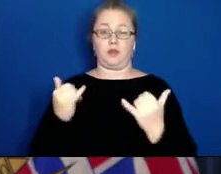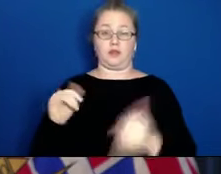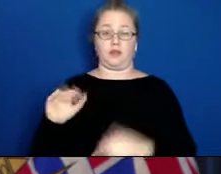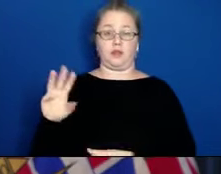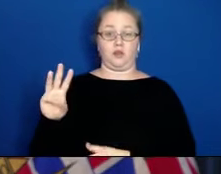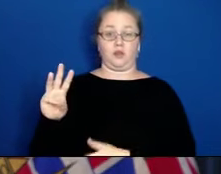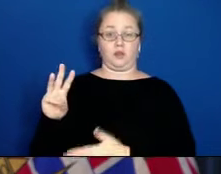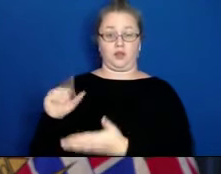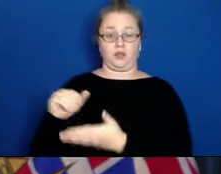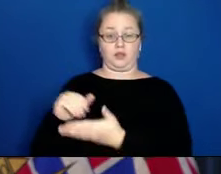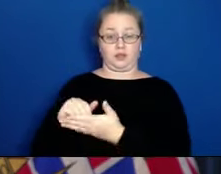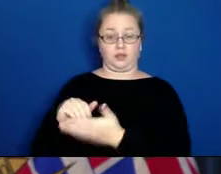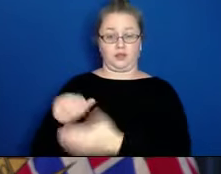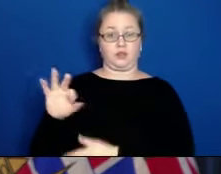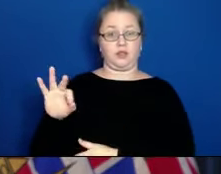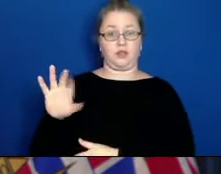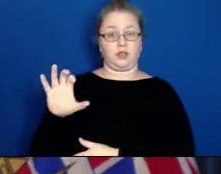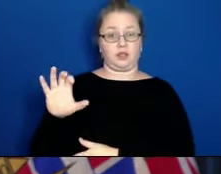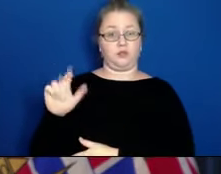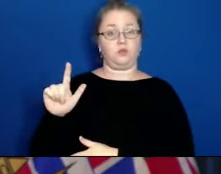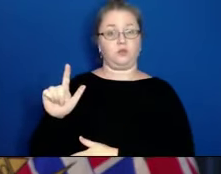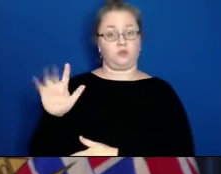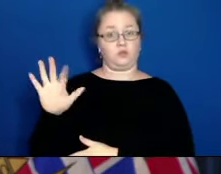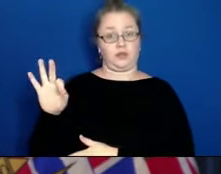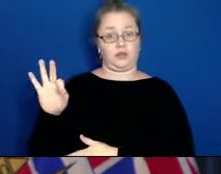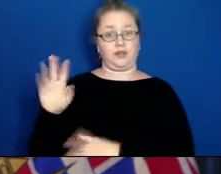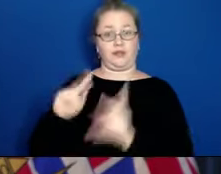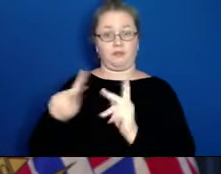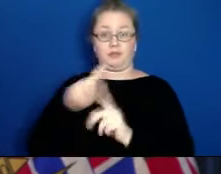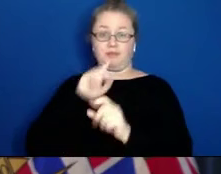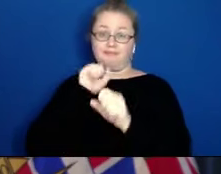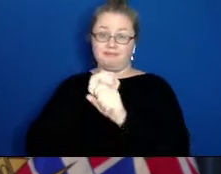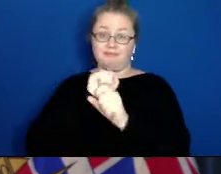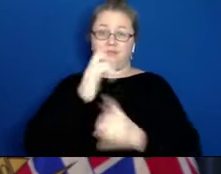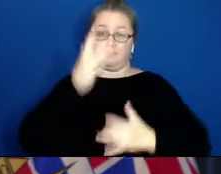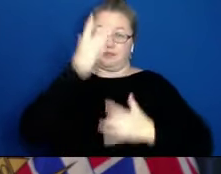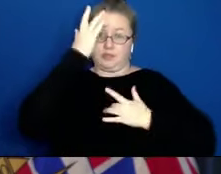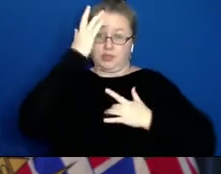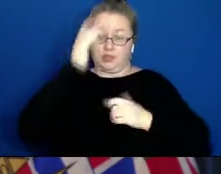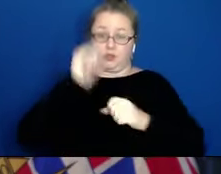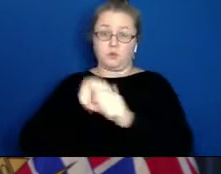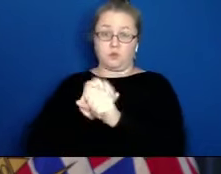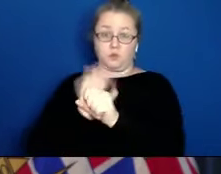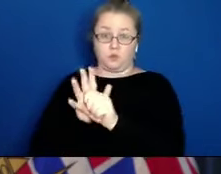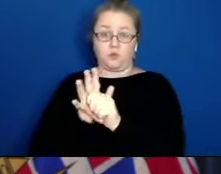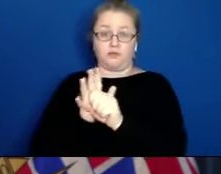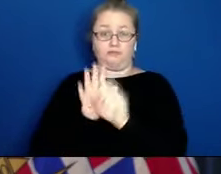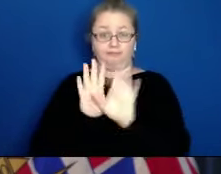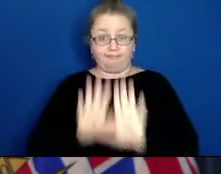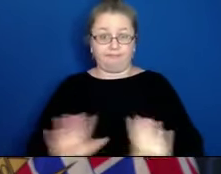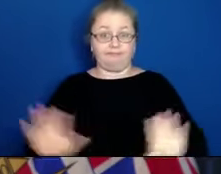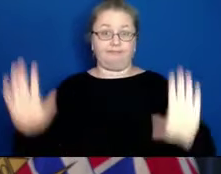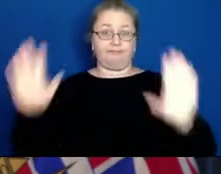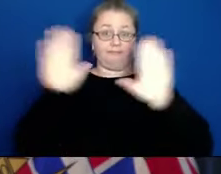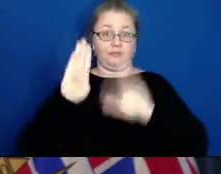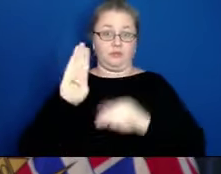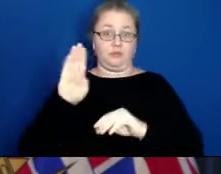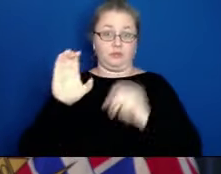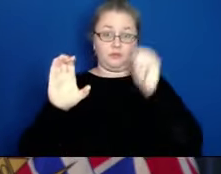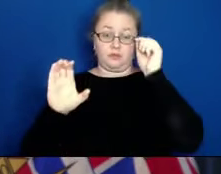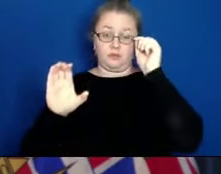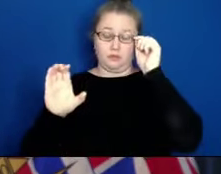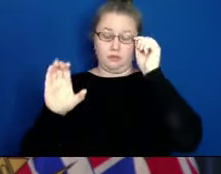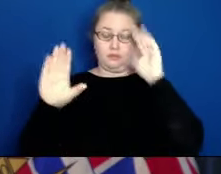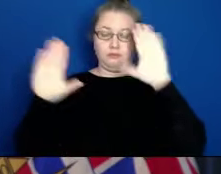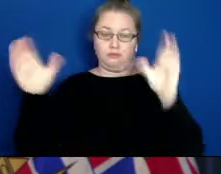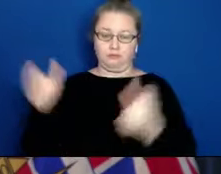6,929 active cases of COVID-19 in the province in all of our health authorities, of whom 217 are